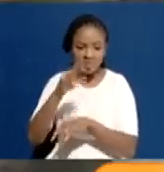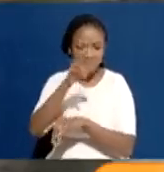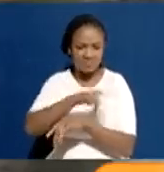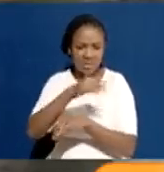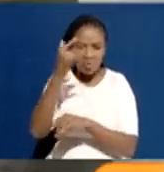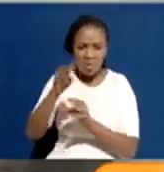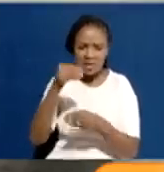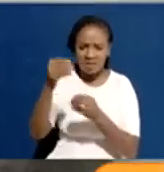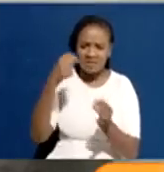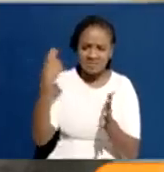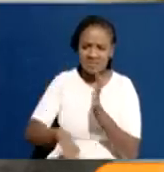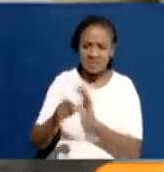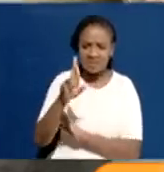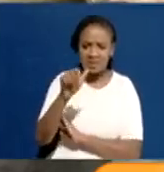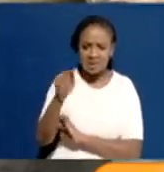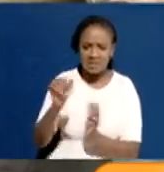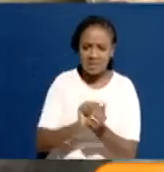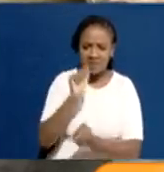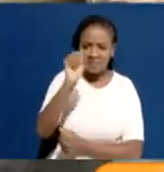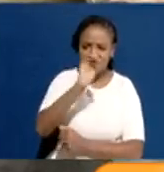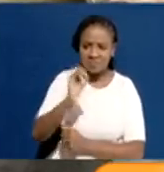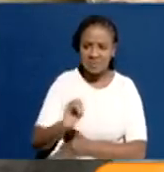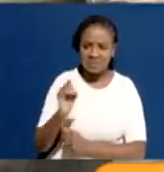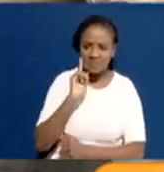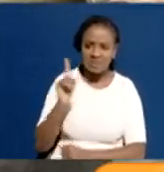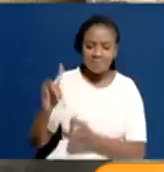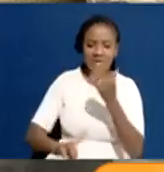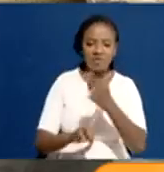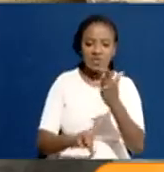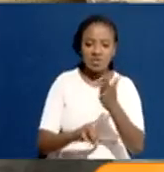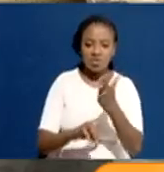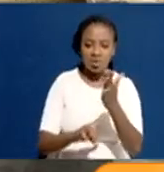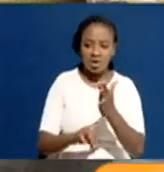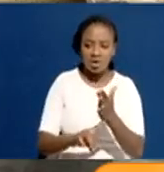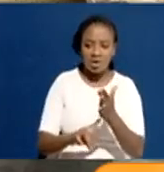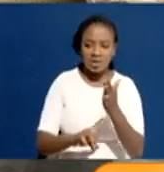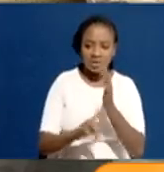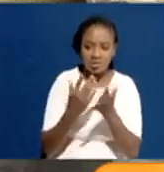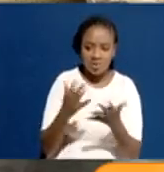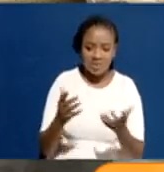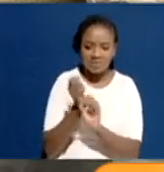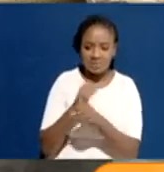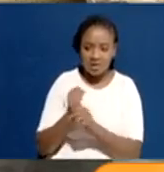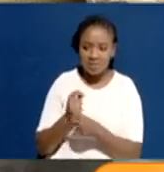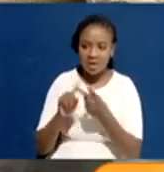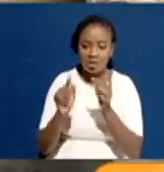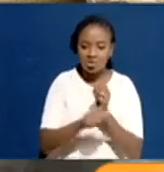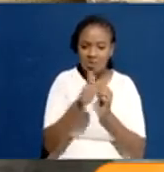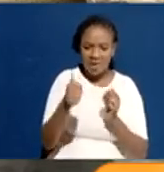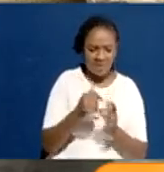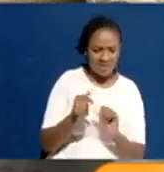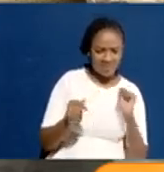a withholding tax rate of 15% on digital content creation, while other professional fees are